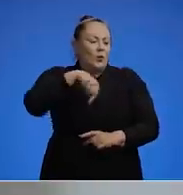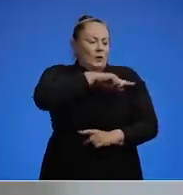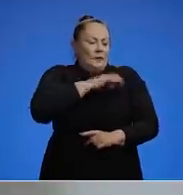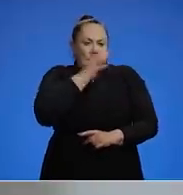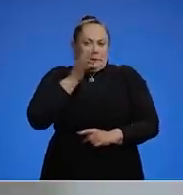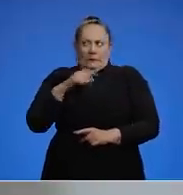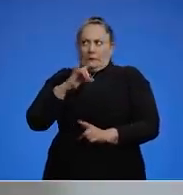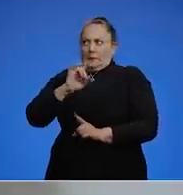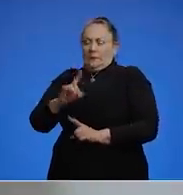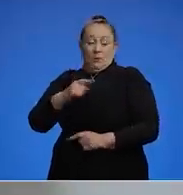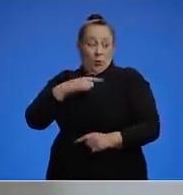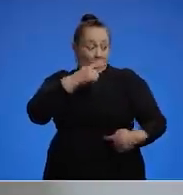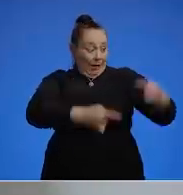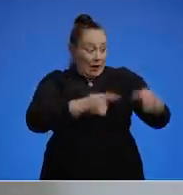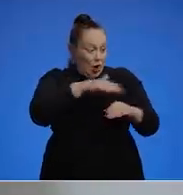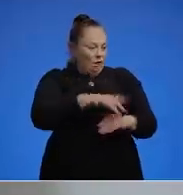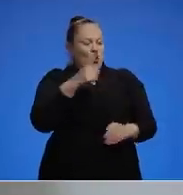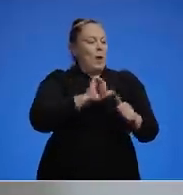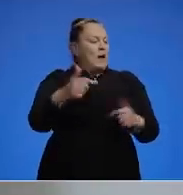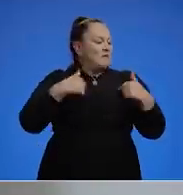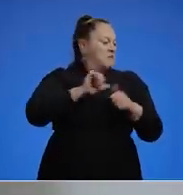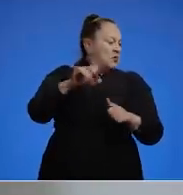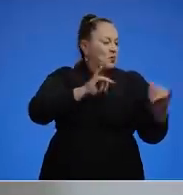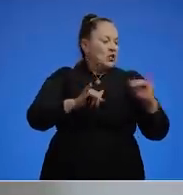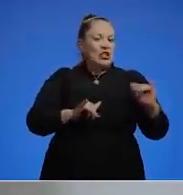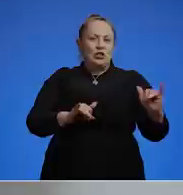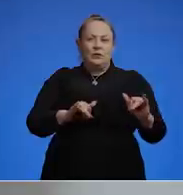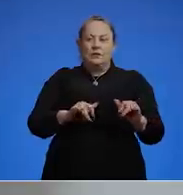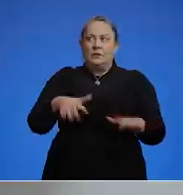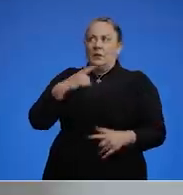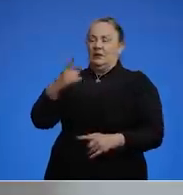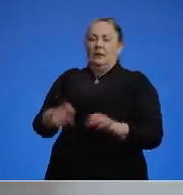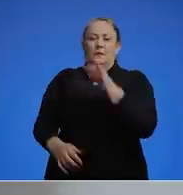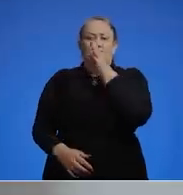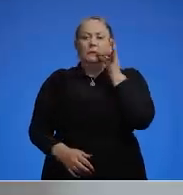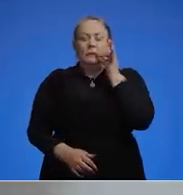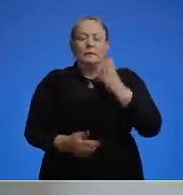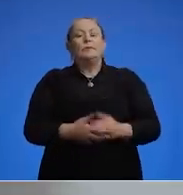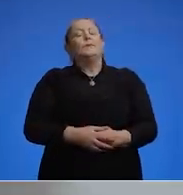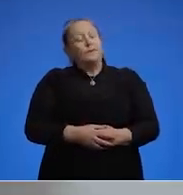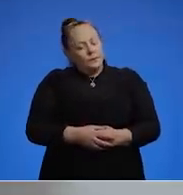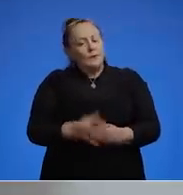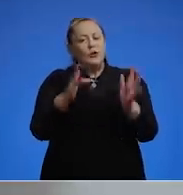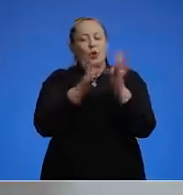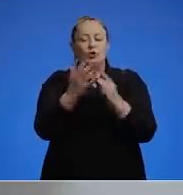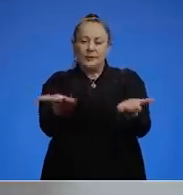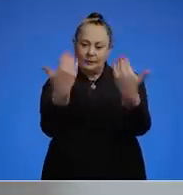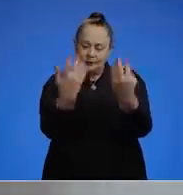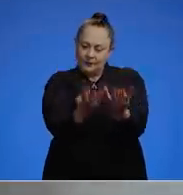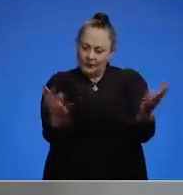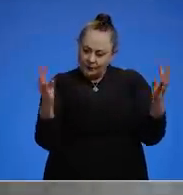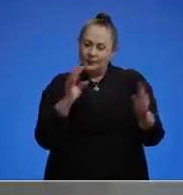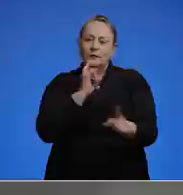they had been arguing about which of them was the greatest. So he sat down, called the 12 to him, and